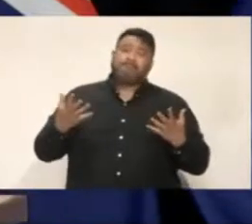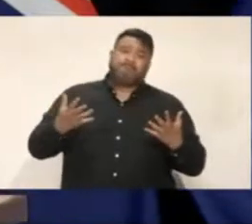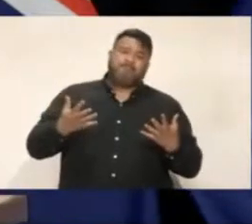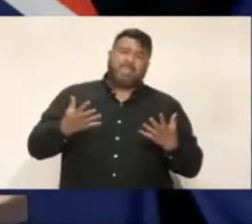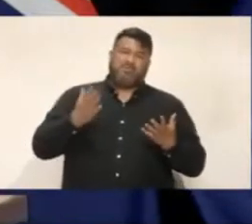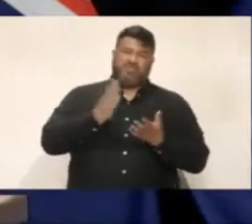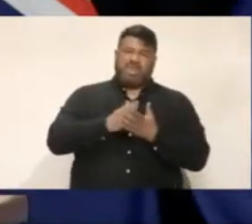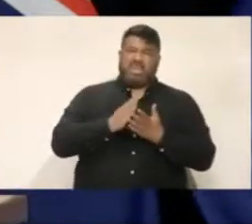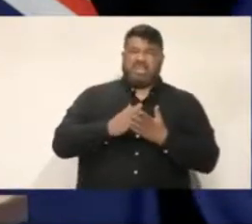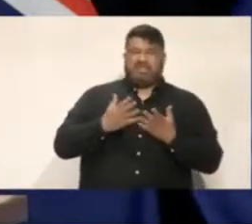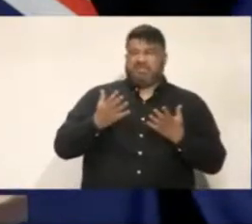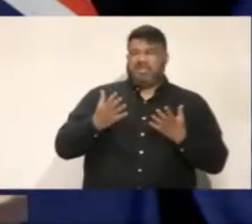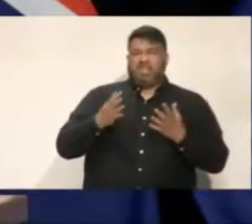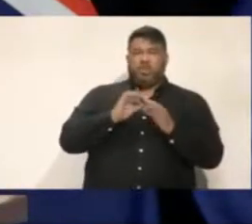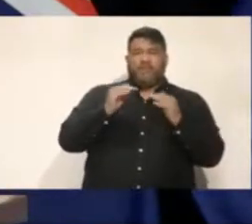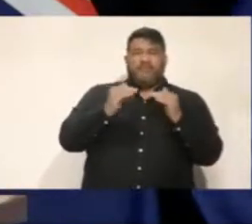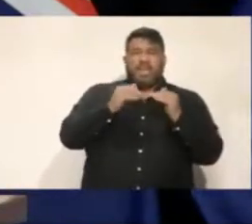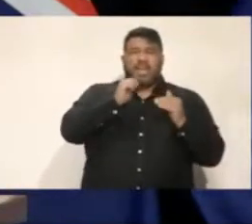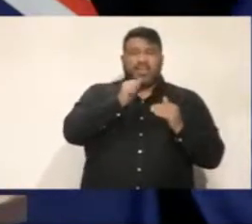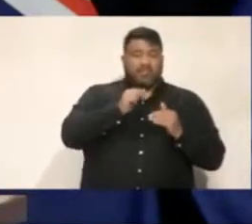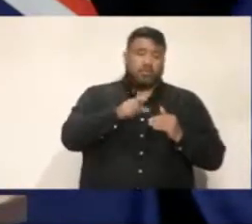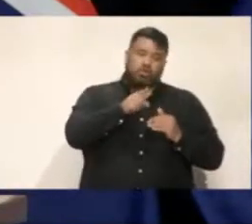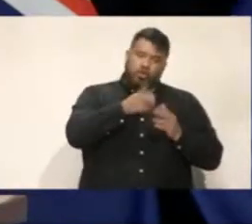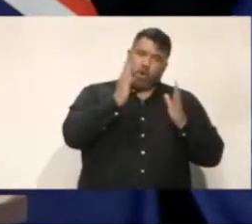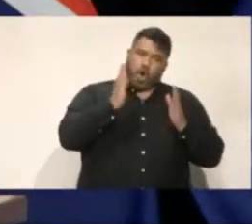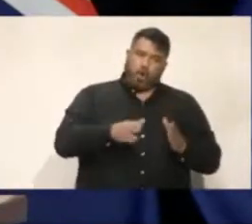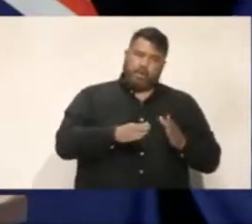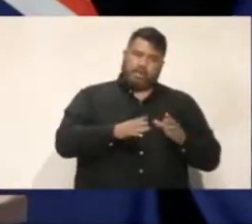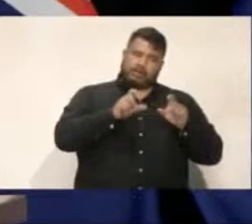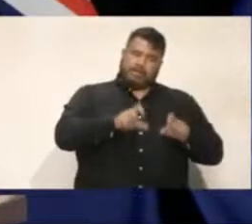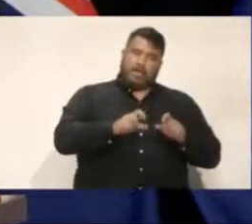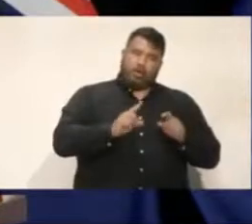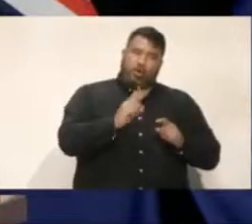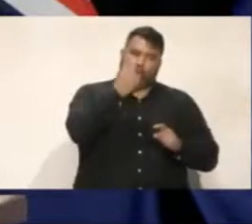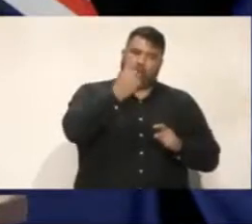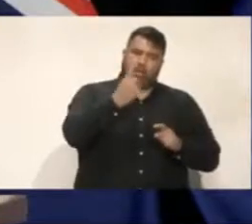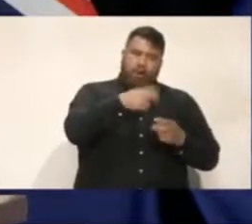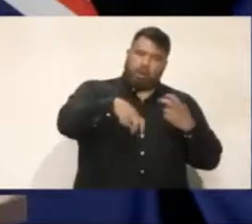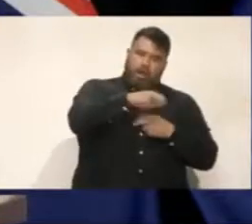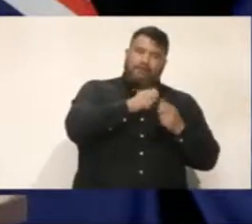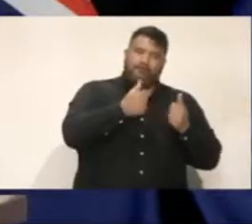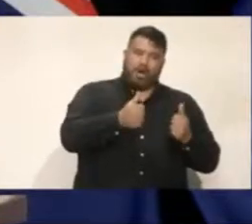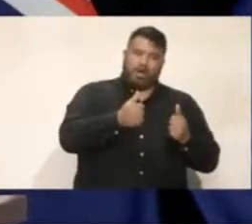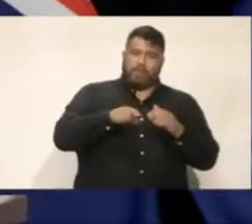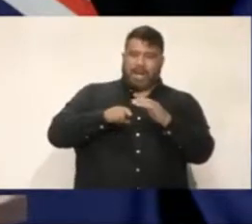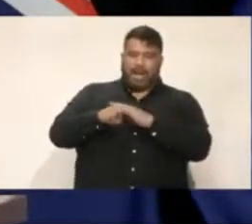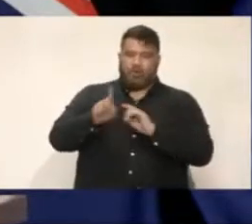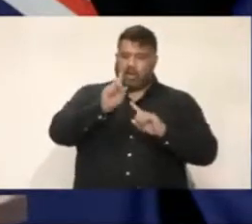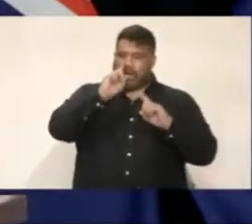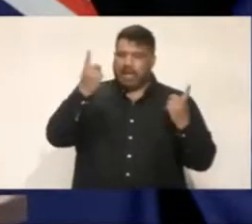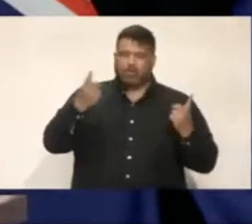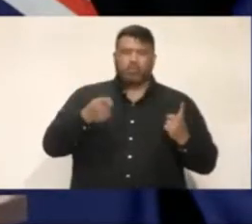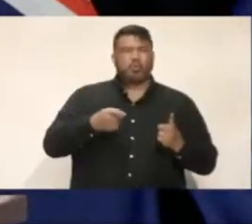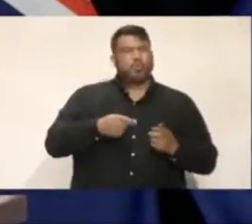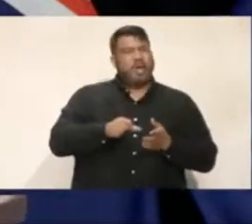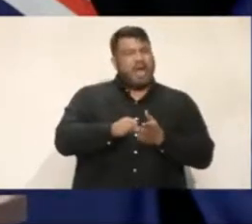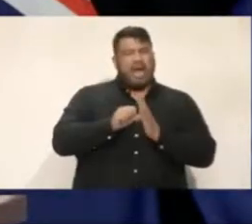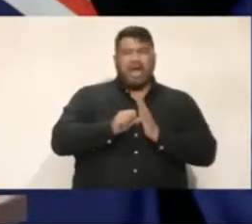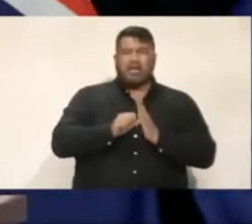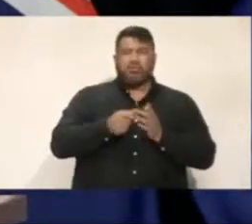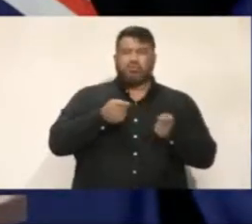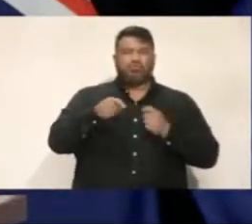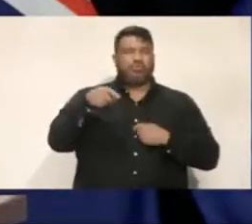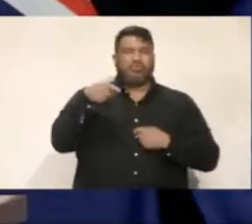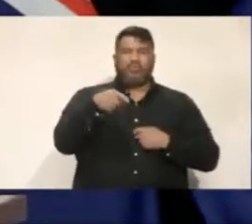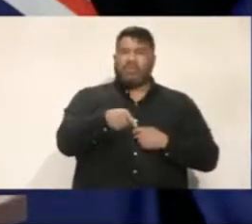border that says that you can do that in Auckland, but you cannot go outside of it, would be very difficult to